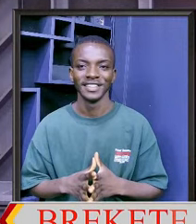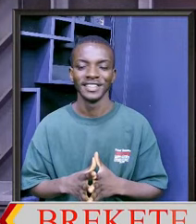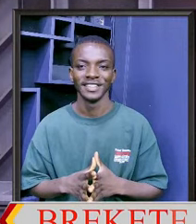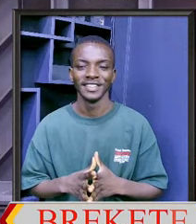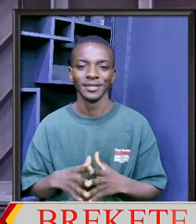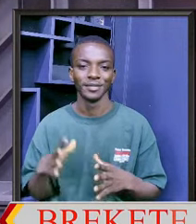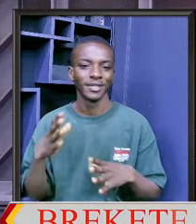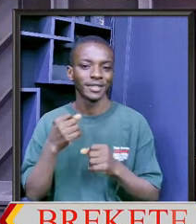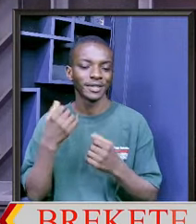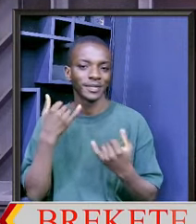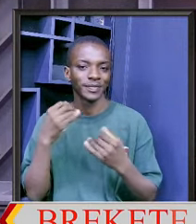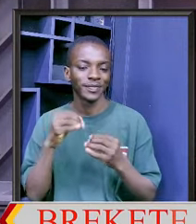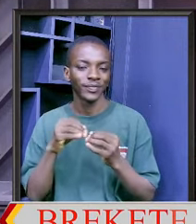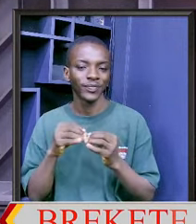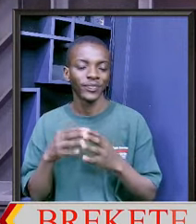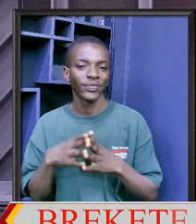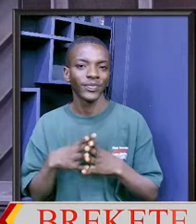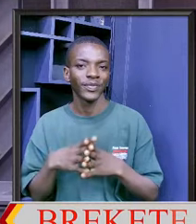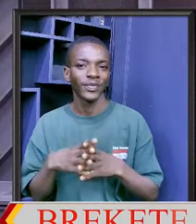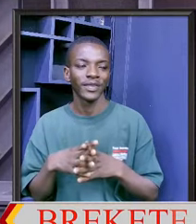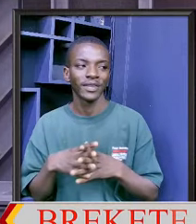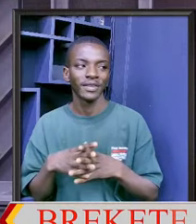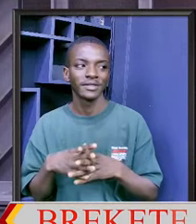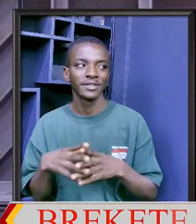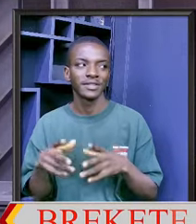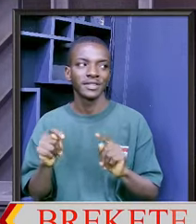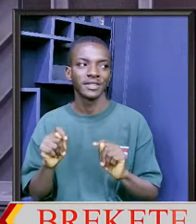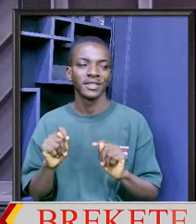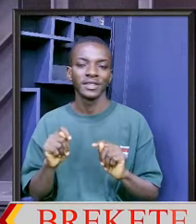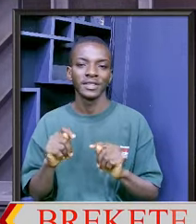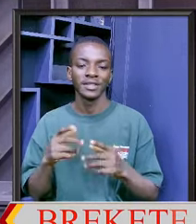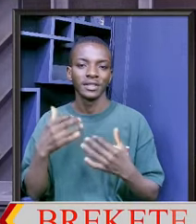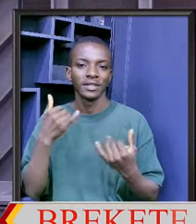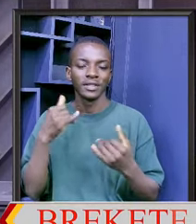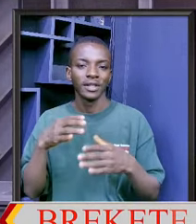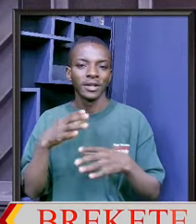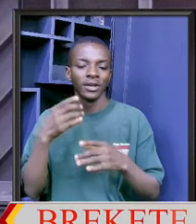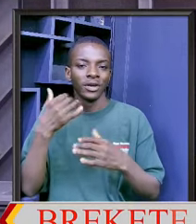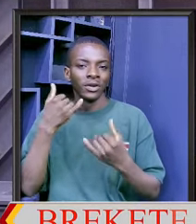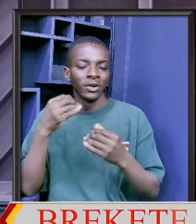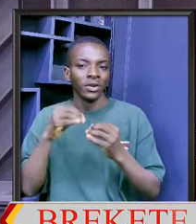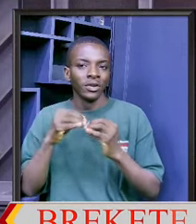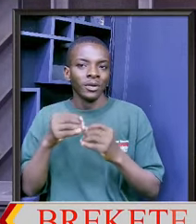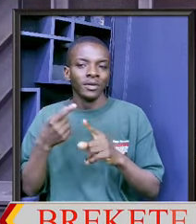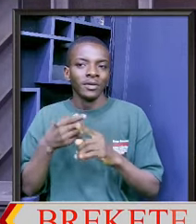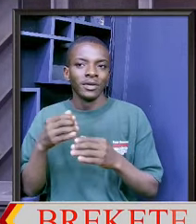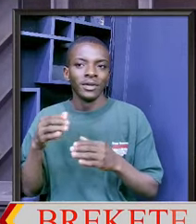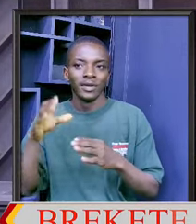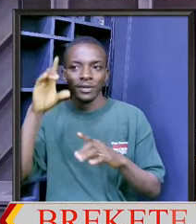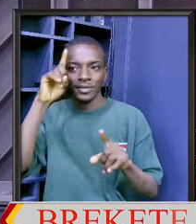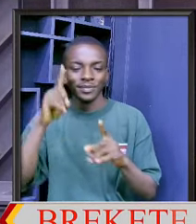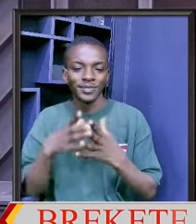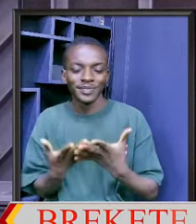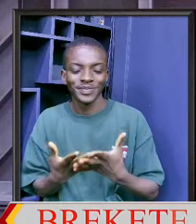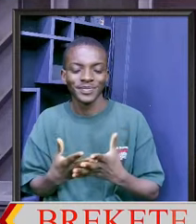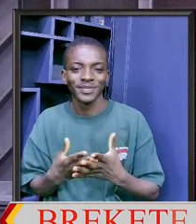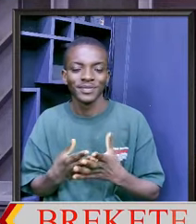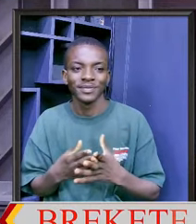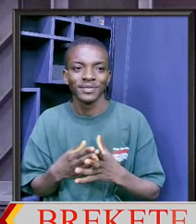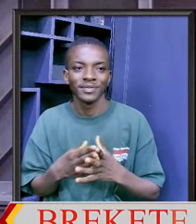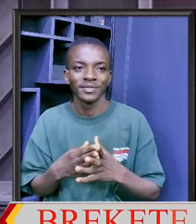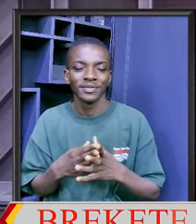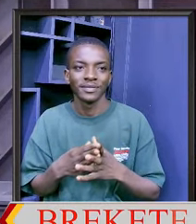Wait. Okay. Make I take your number. I did try to snap your number from the screen. Okay, brother.